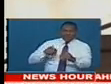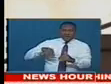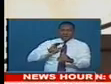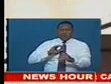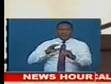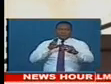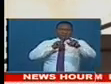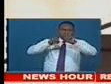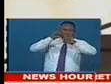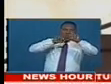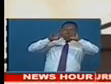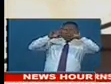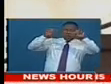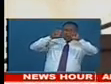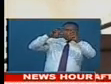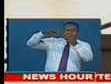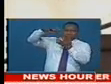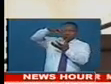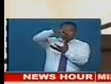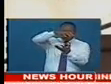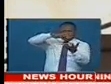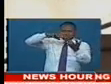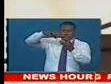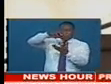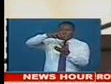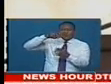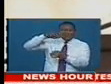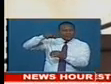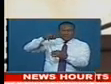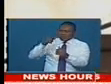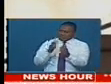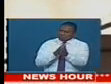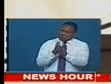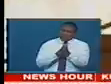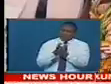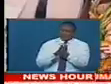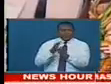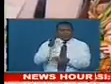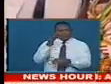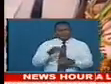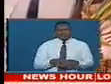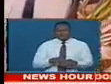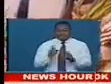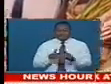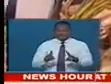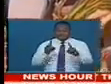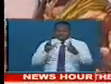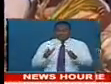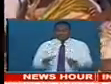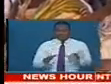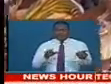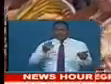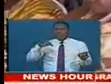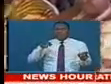Technology Institute to become a vibrant space science agency in the near future. The director of Square Kilometer